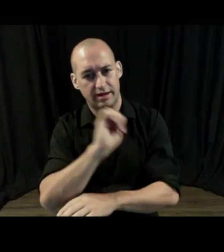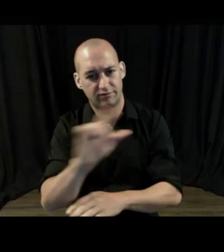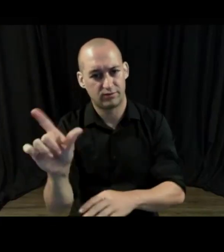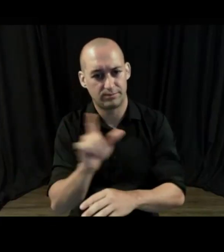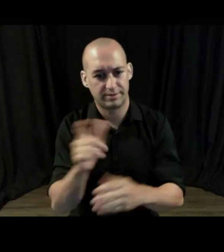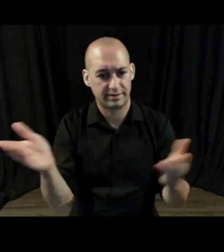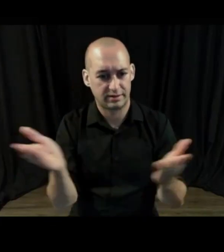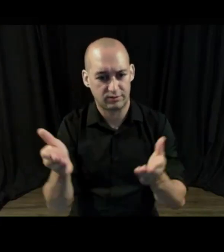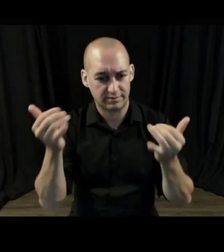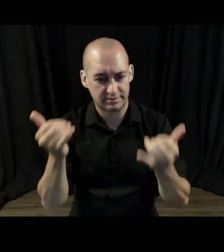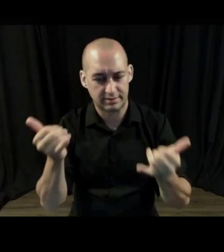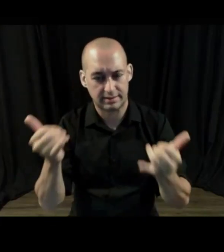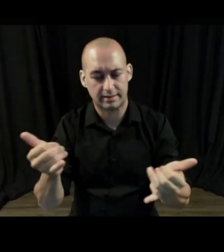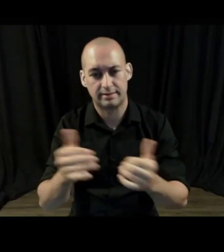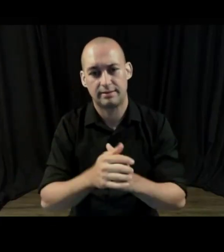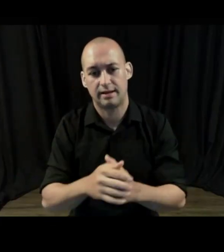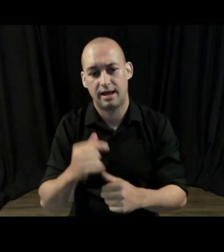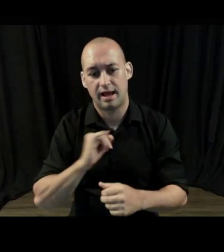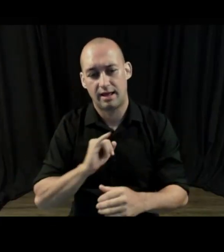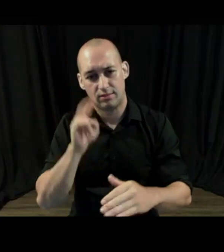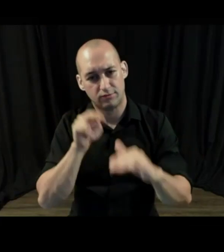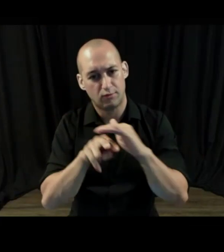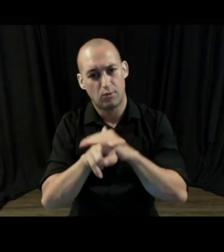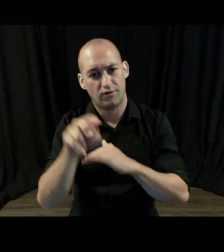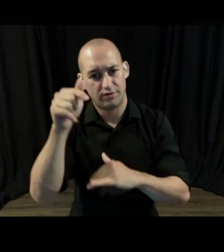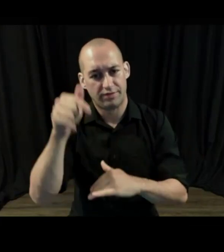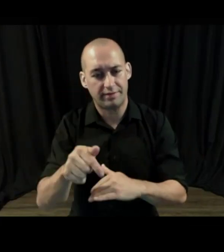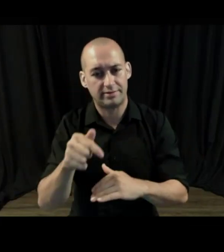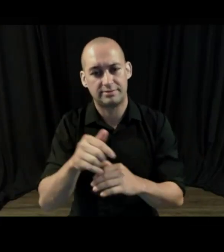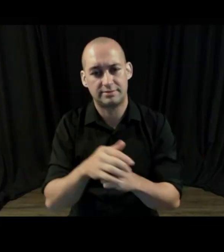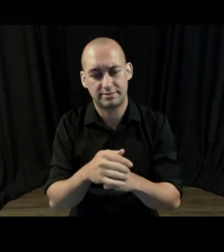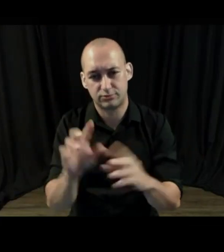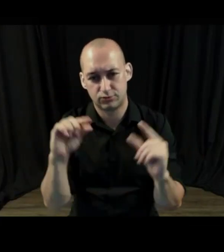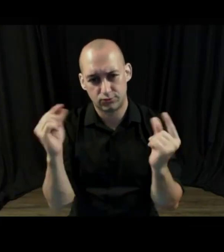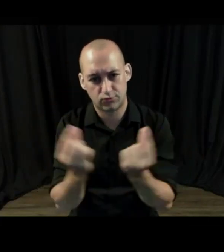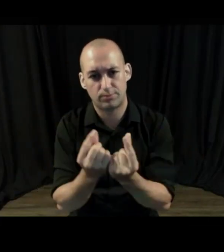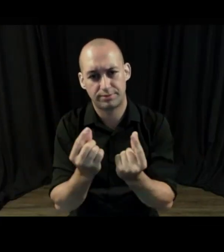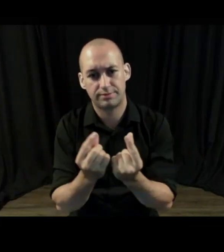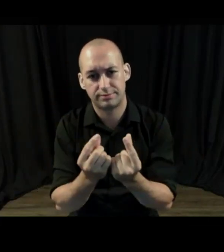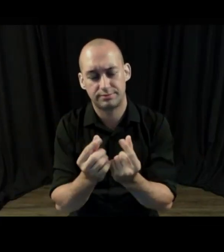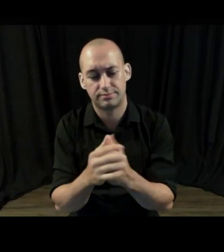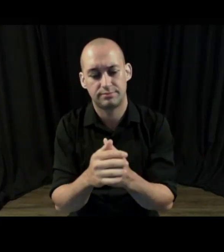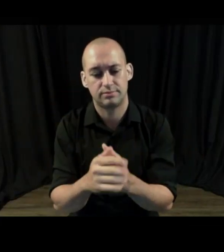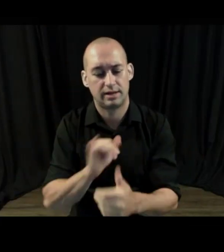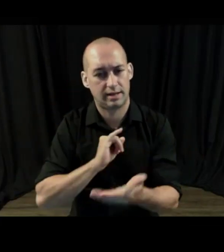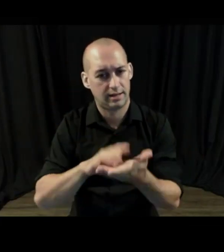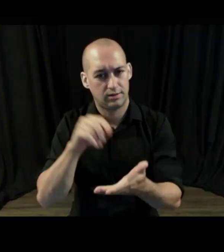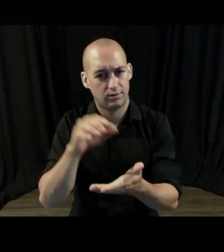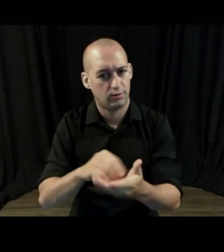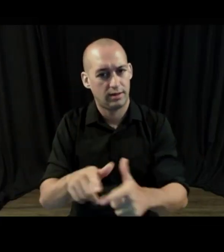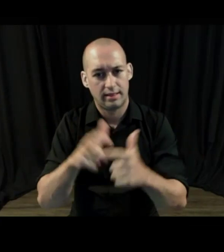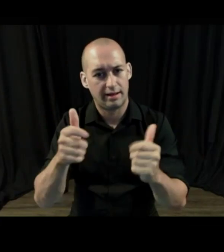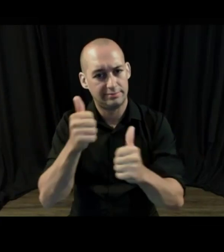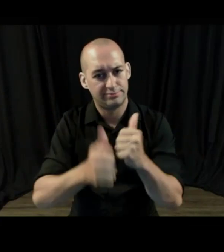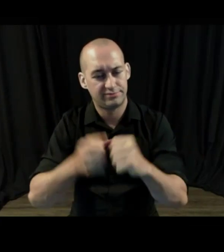today. I really look forward to this group. I learn so much every time, and I'm